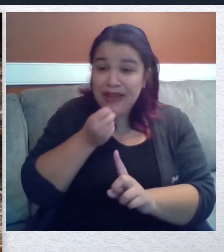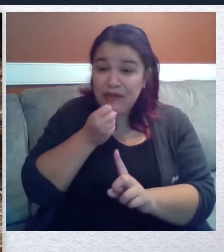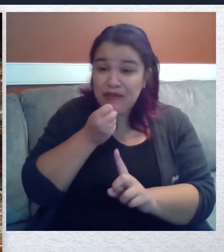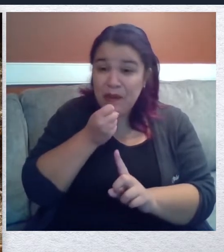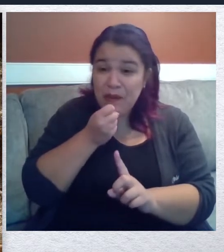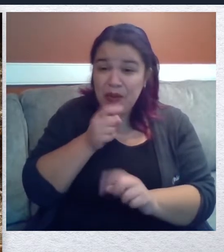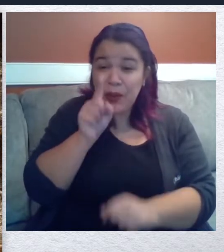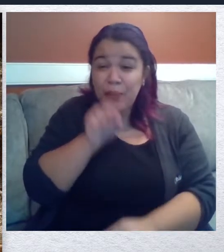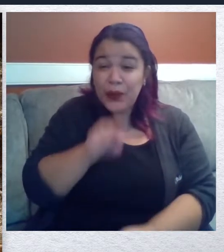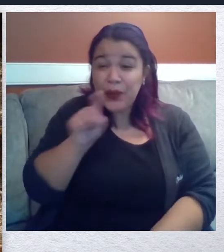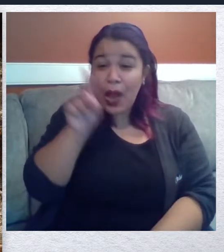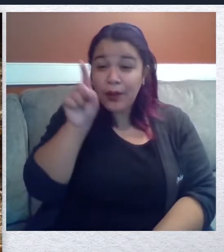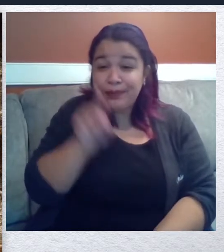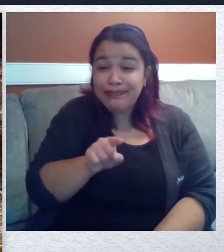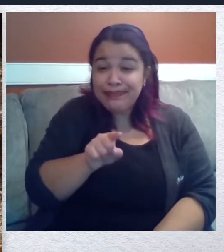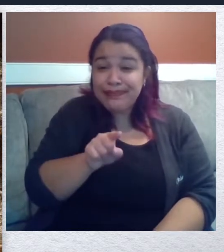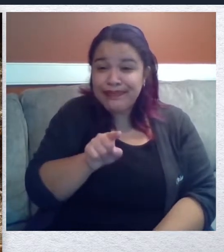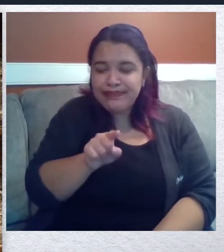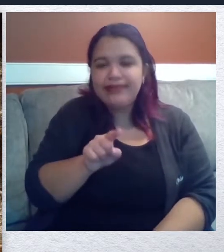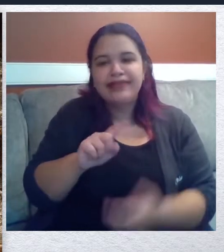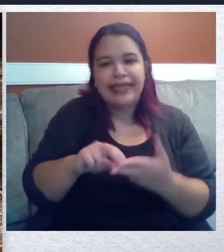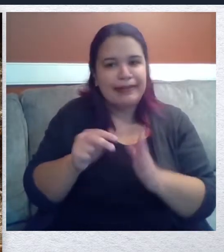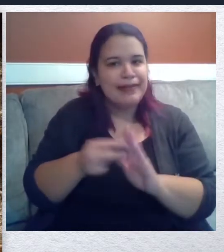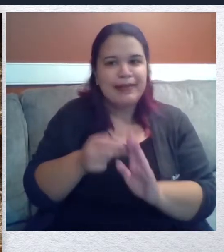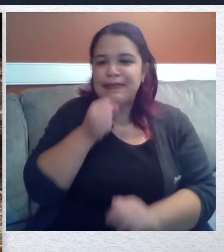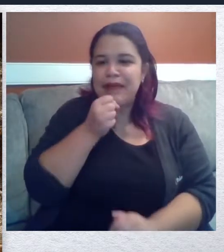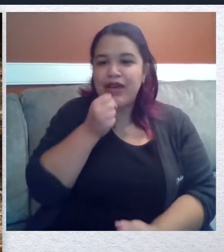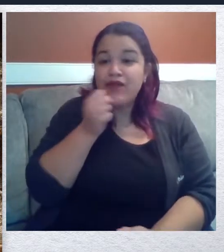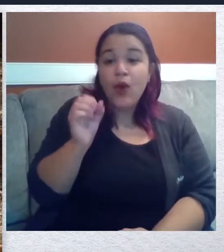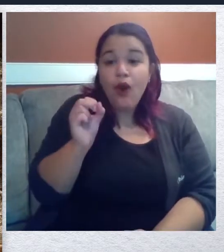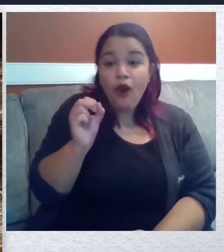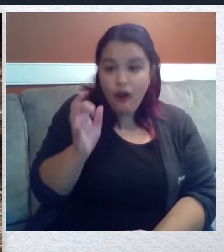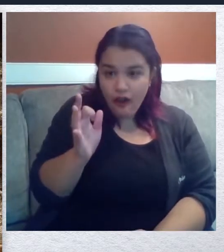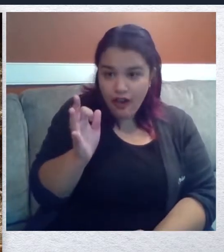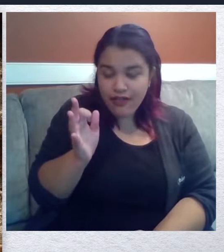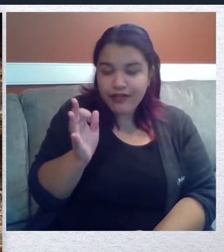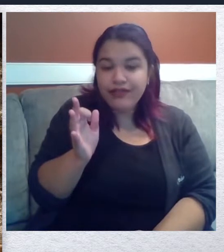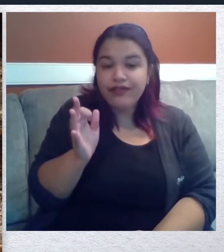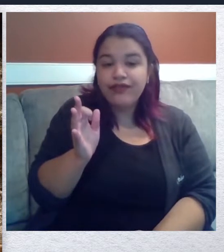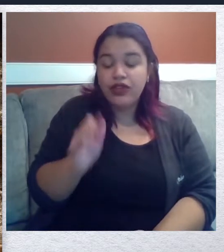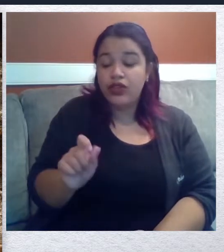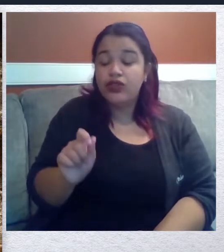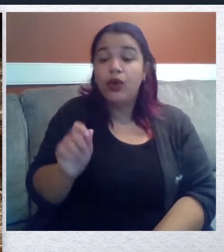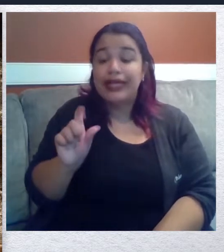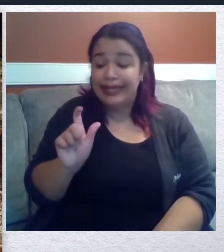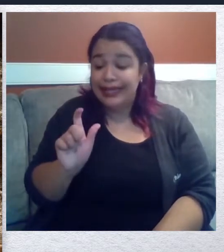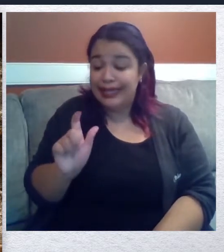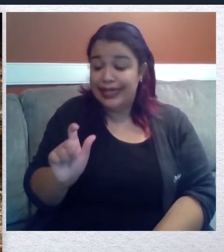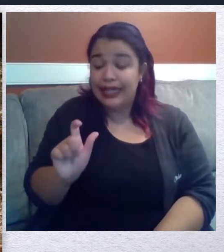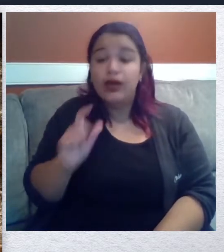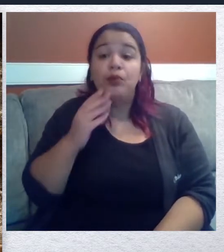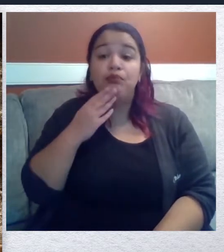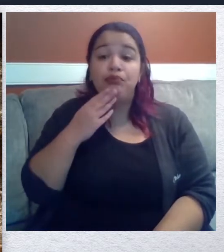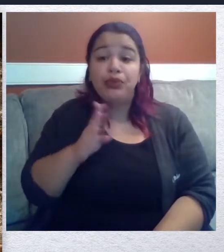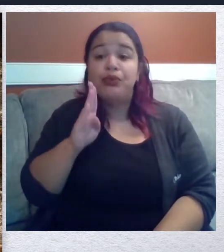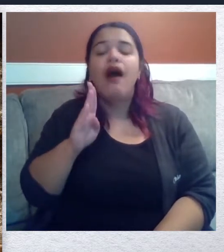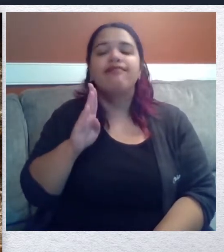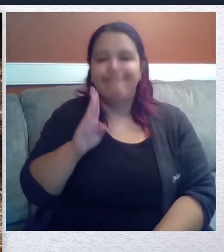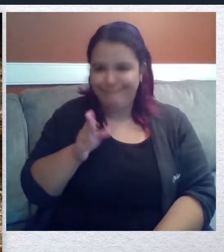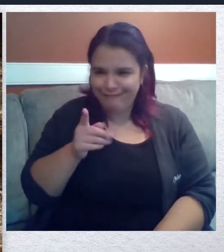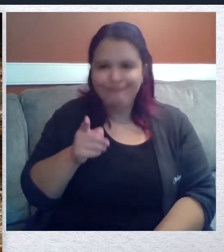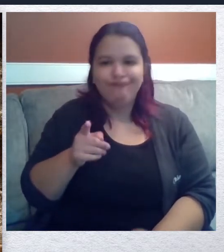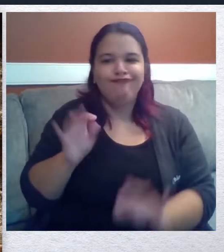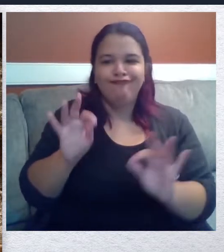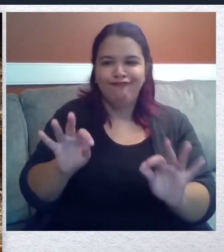muted. Again, just slide the switch over to the right to unmute. Well, that was easy,